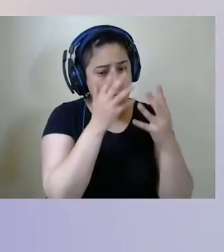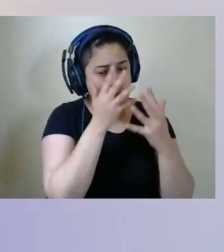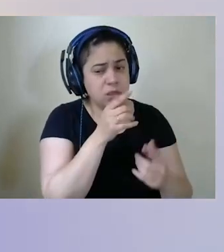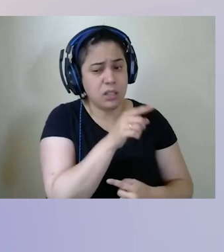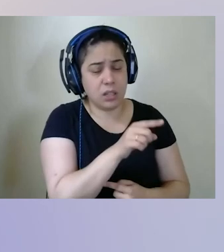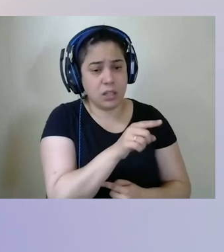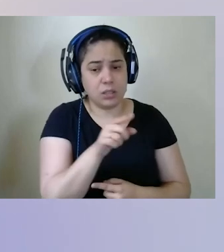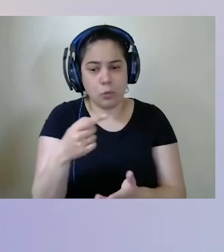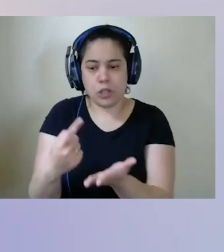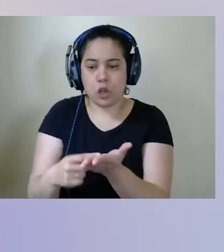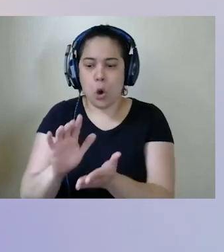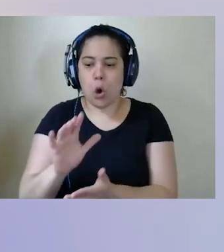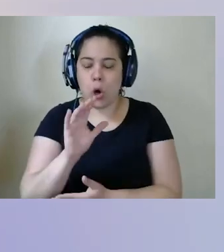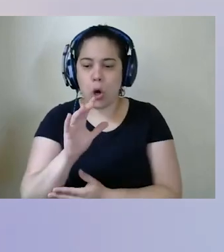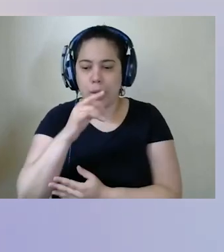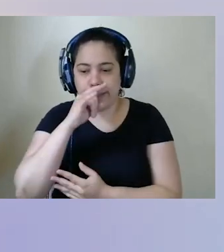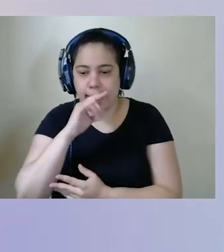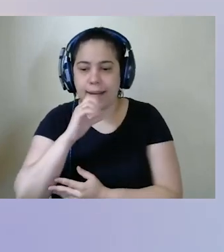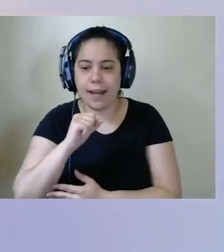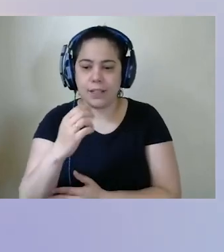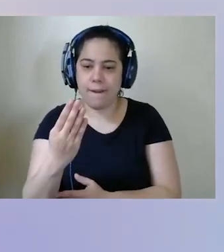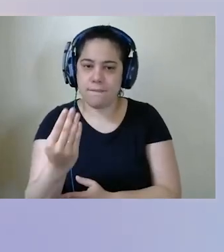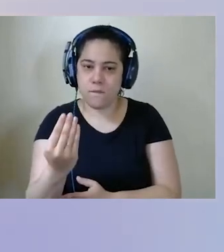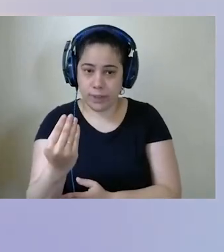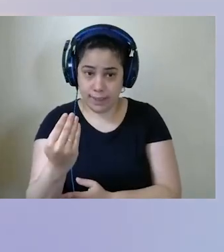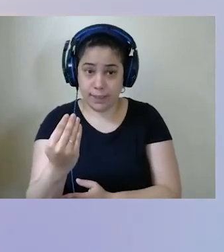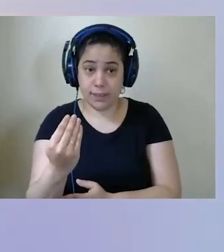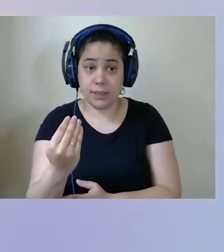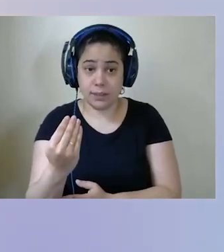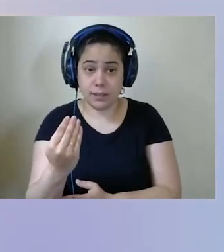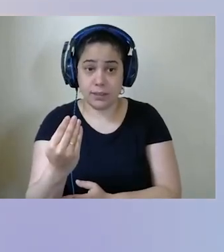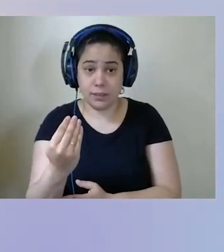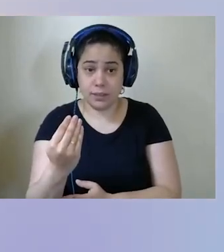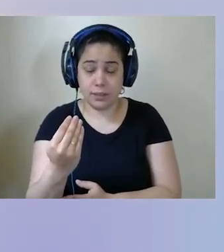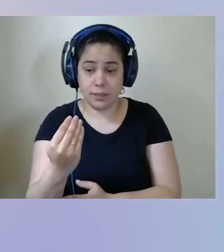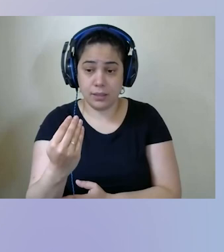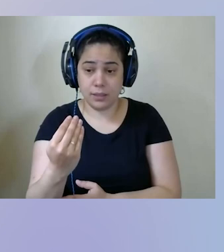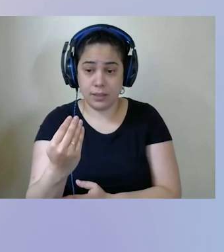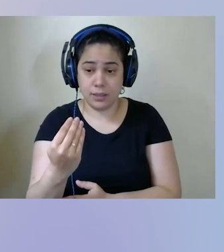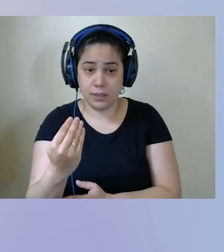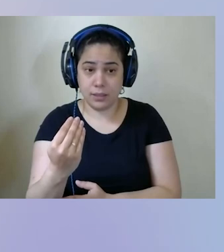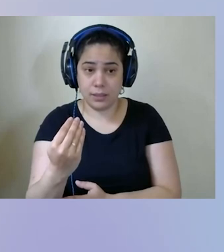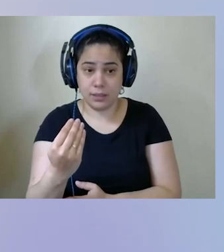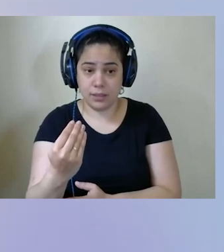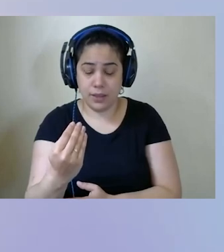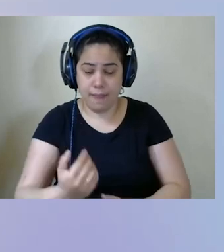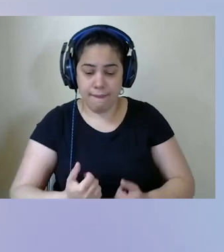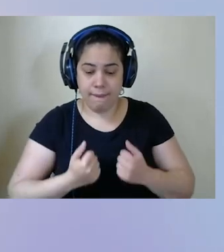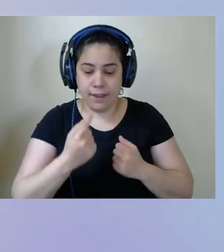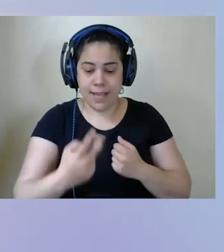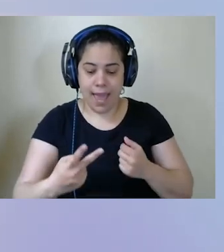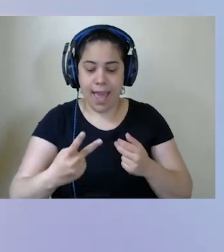her 14-year-old kid, 14 years old, who lives half a block away from a site of mass